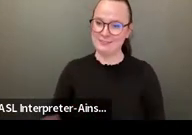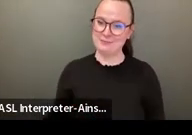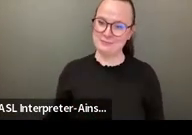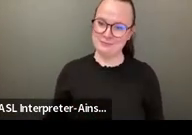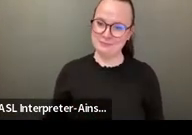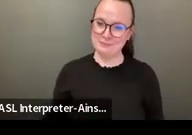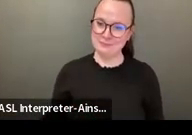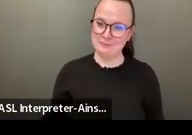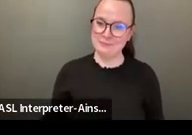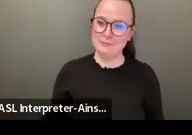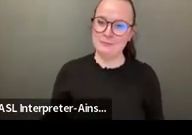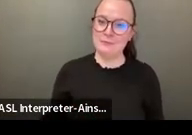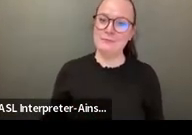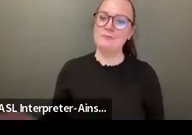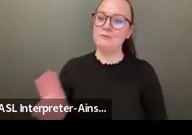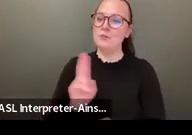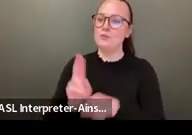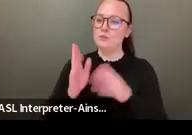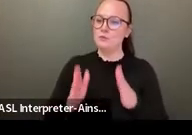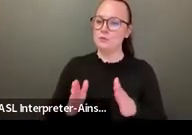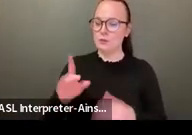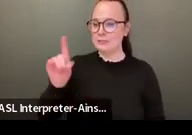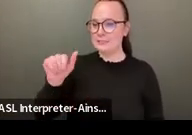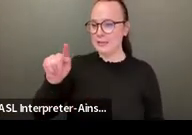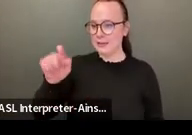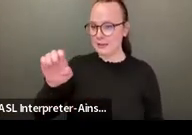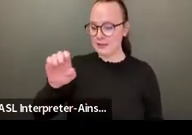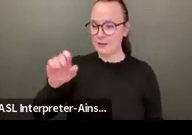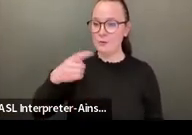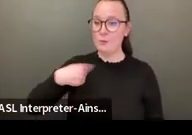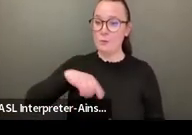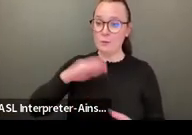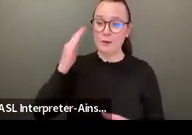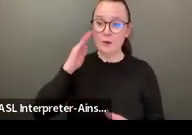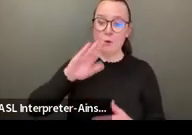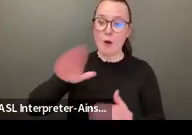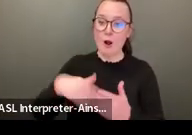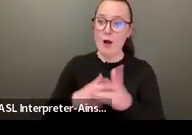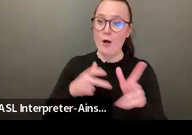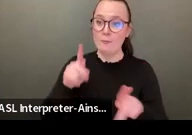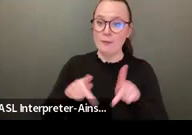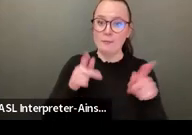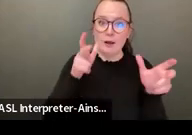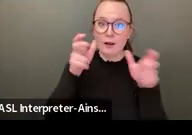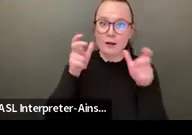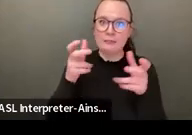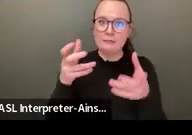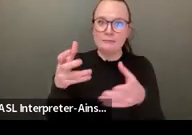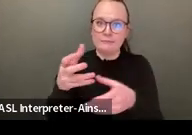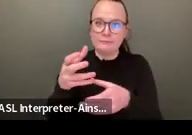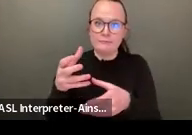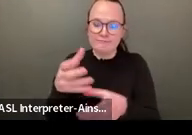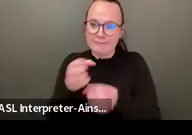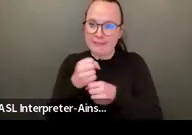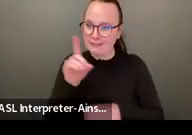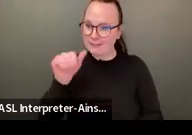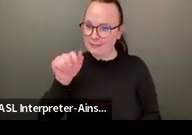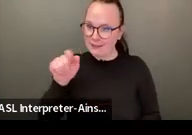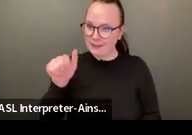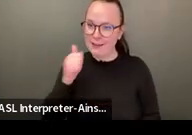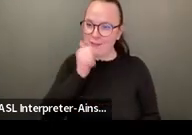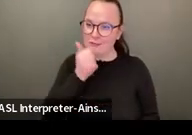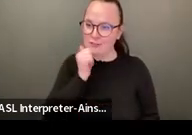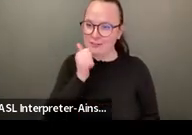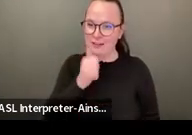Use your data. We know that everybody is taking data all day, every day. Look at it. If you're just taking